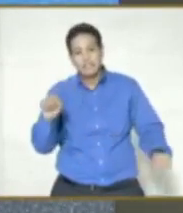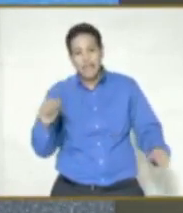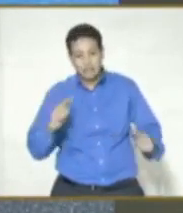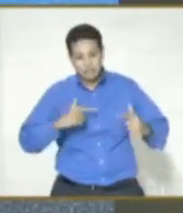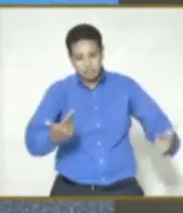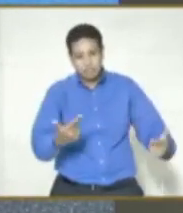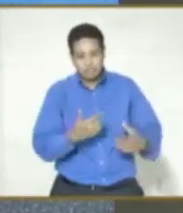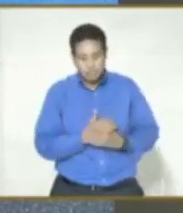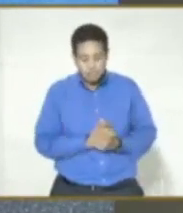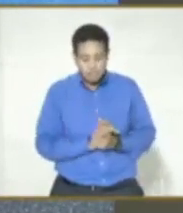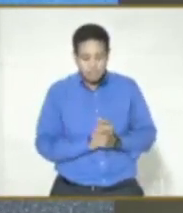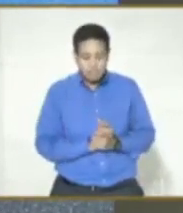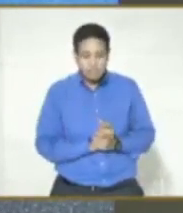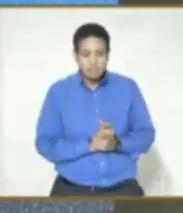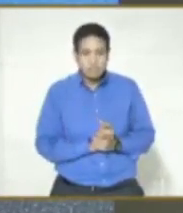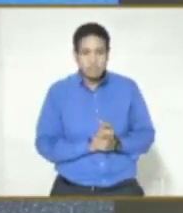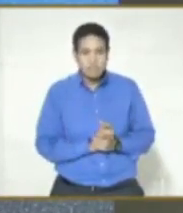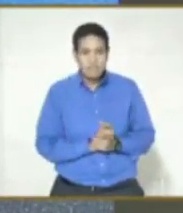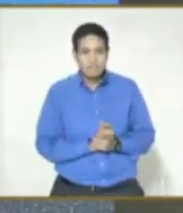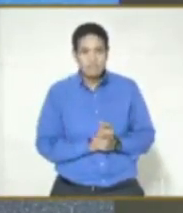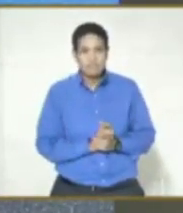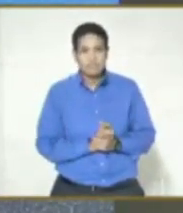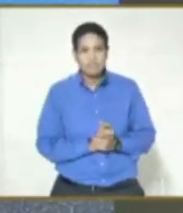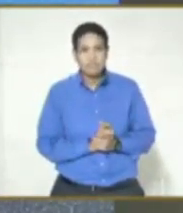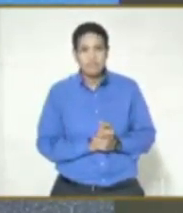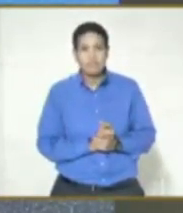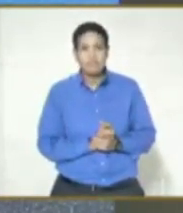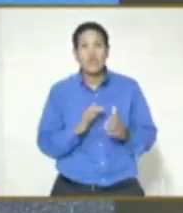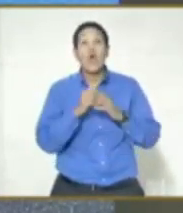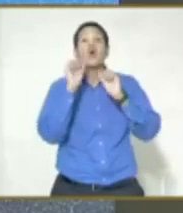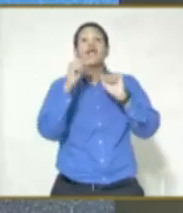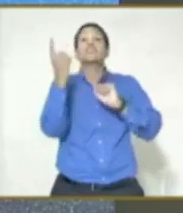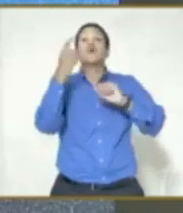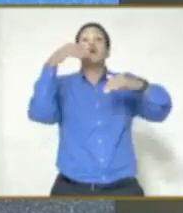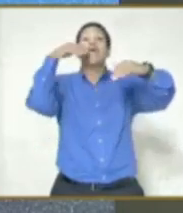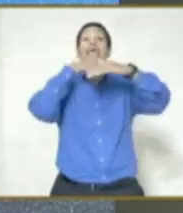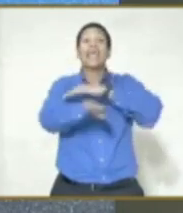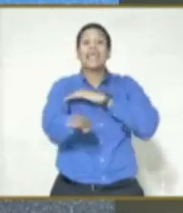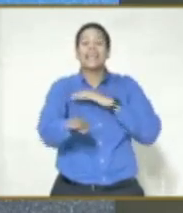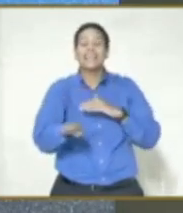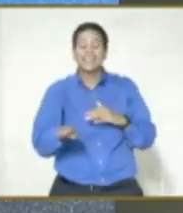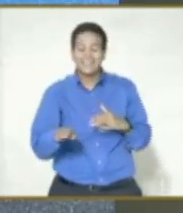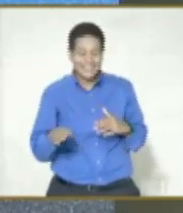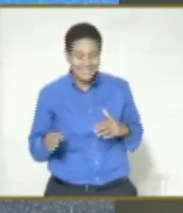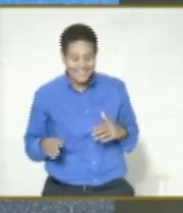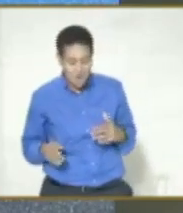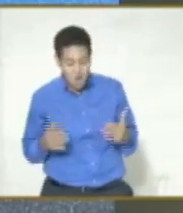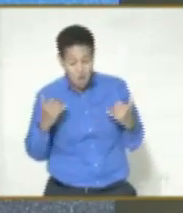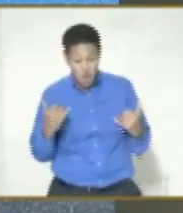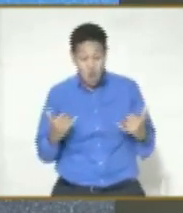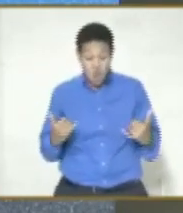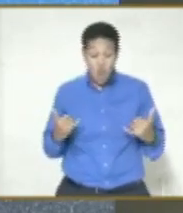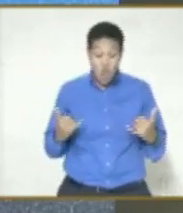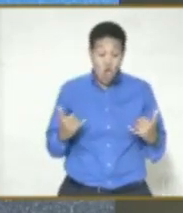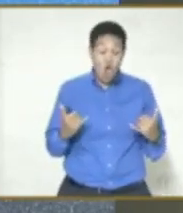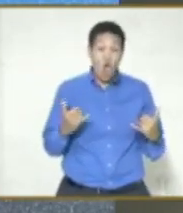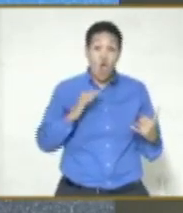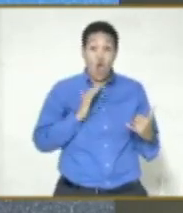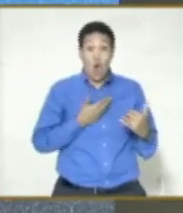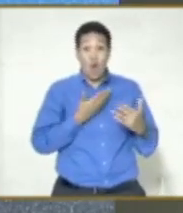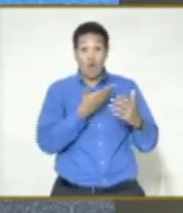regards to how can someone get into our infirmary. Right now, our infirmaries are not admitting any new